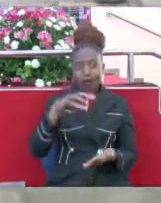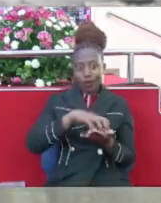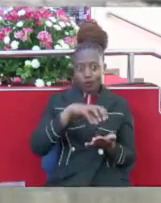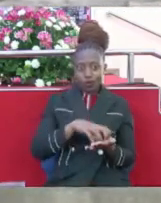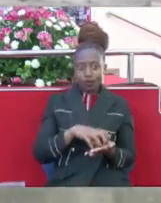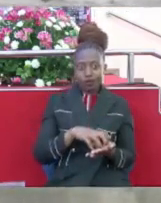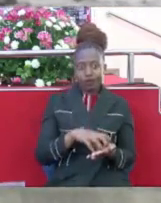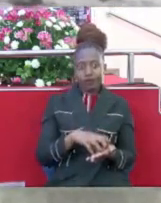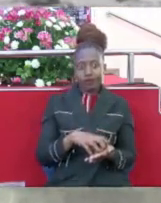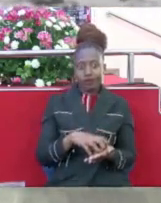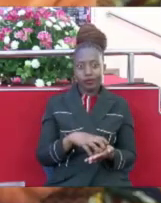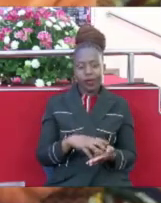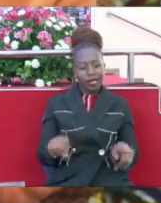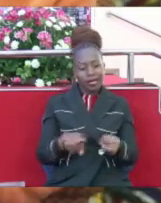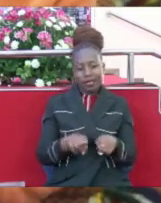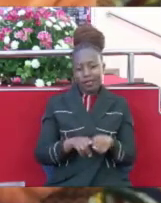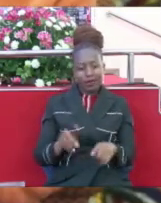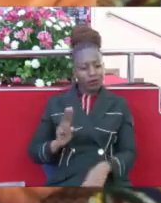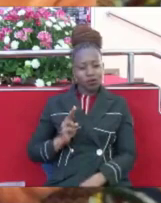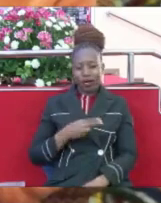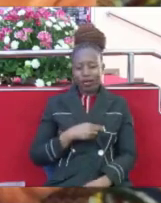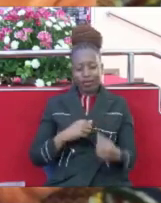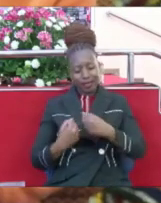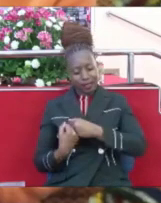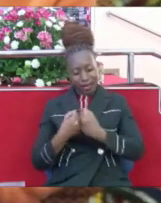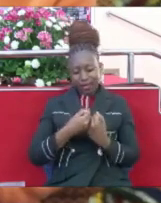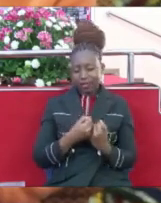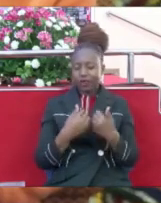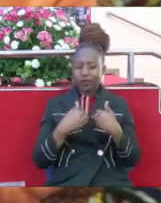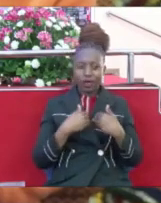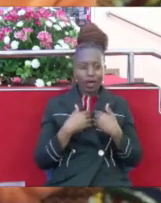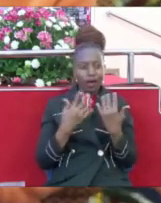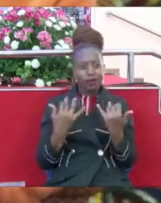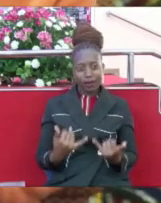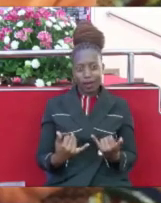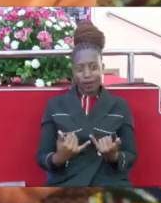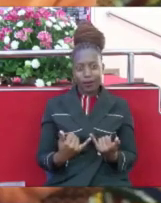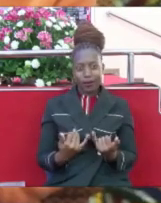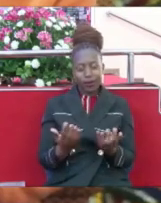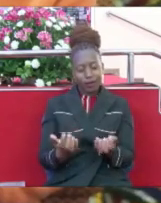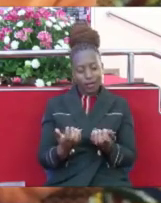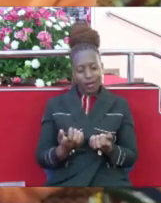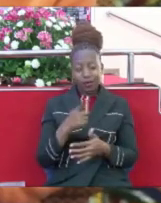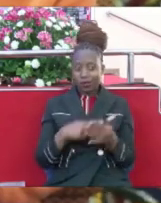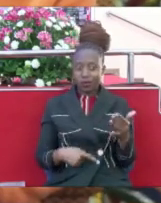we are going through in the current dispensation require us as